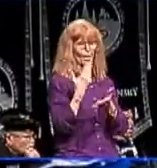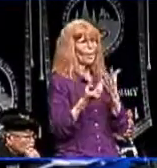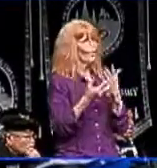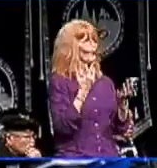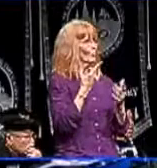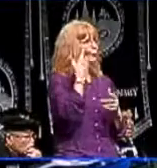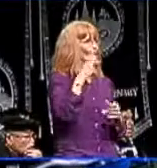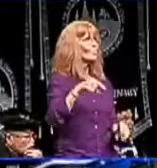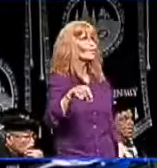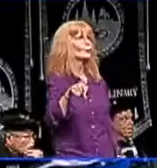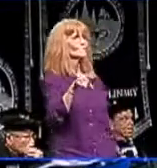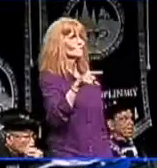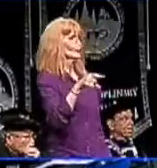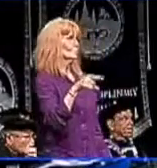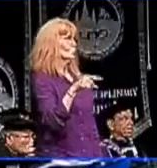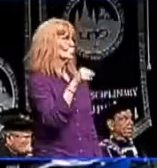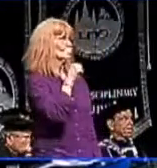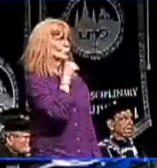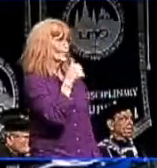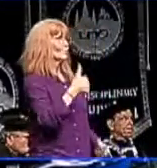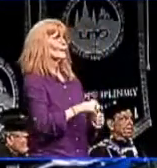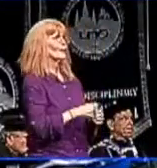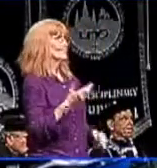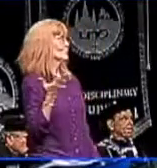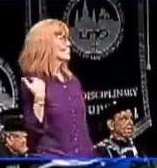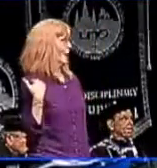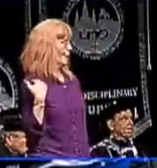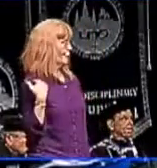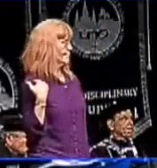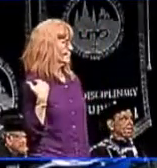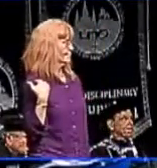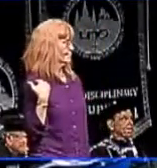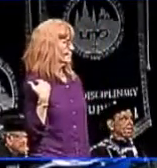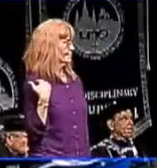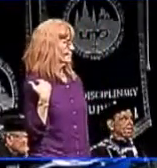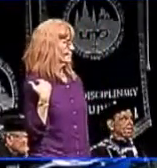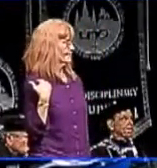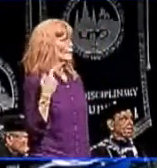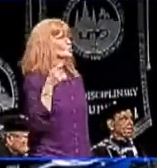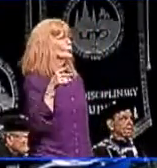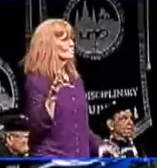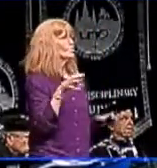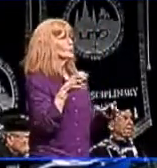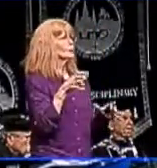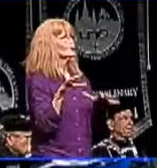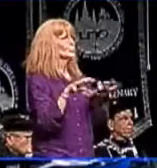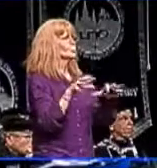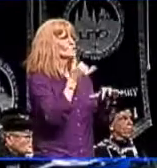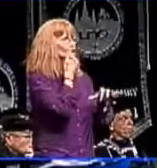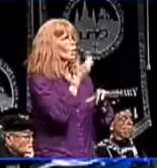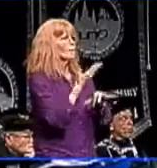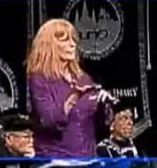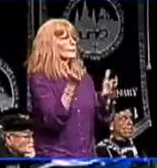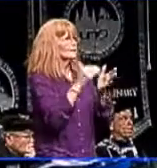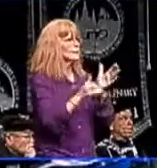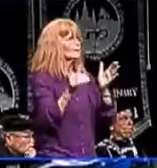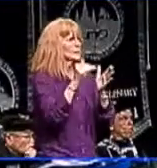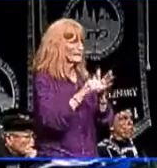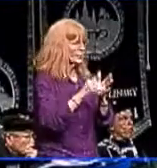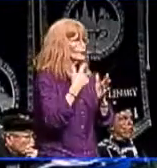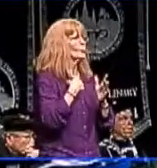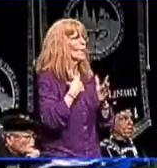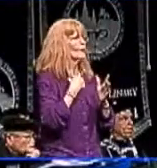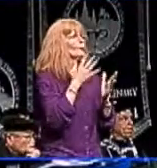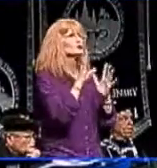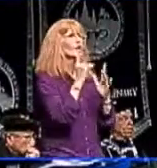who do not remember the past, you are bound to repeat its failures. So today, I want to talk